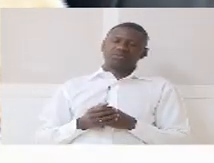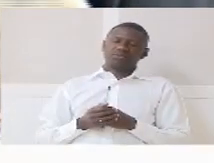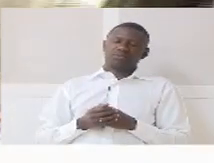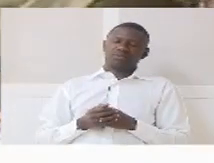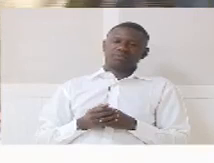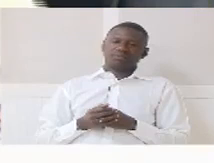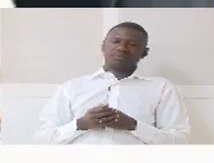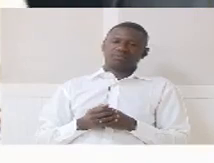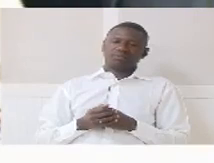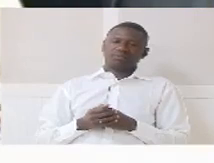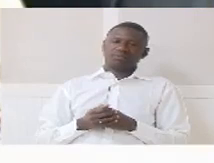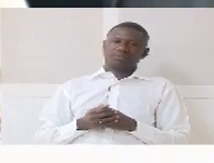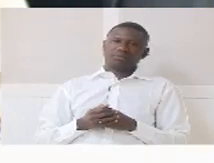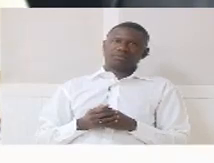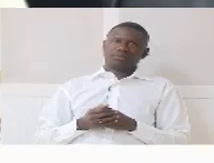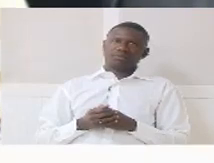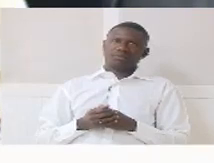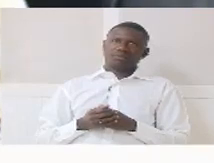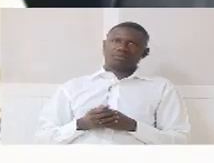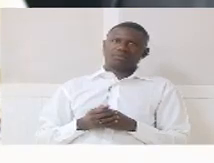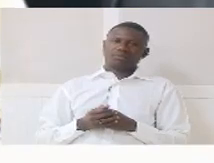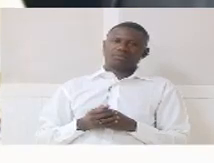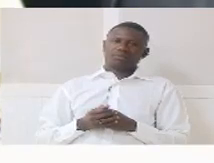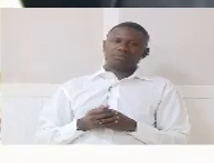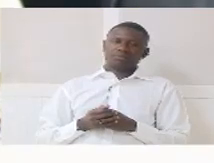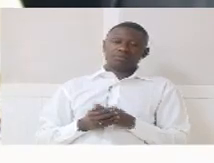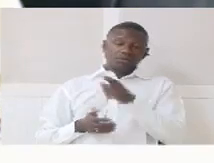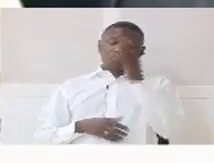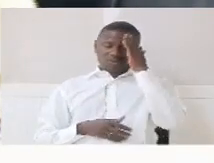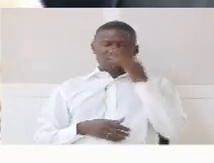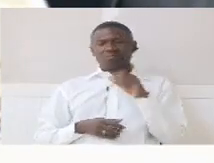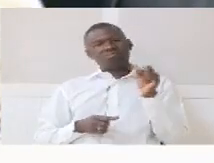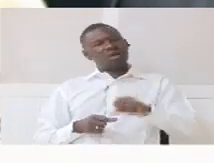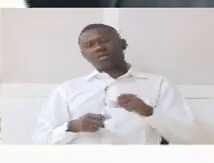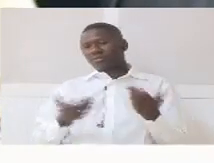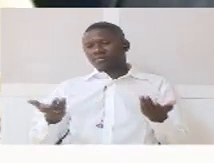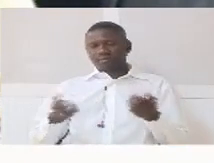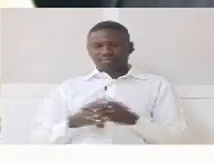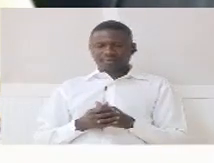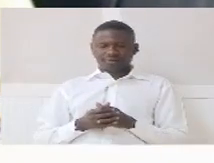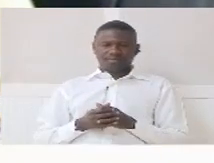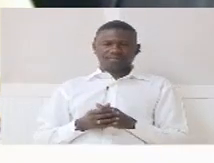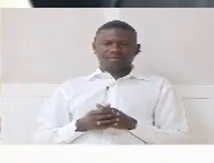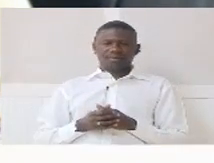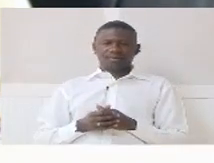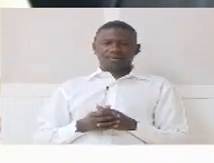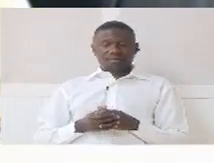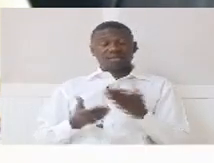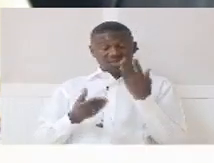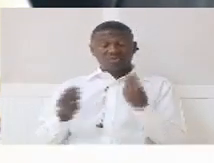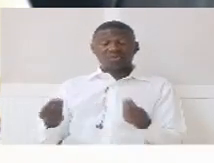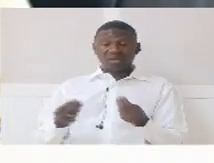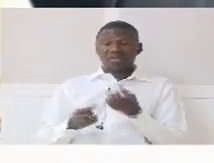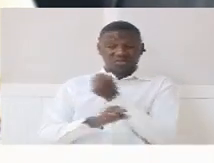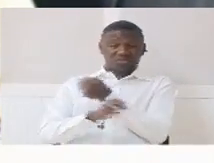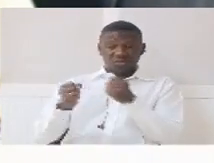floor. So that massive. You know that is a calamity. So this is so that is the way the